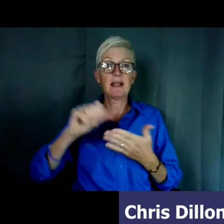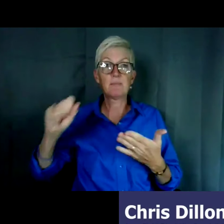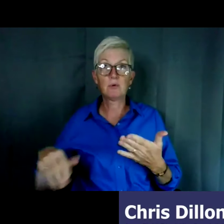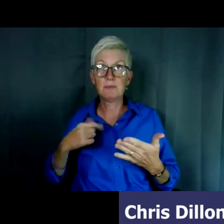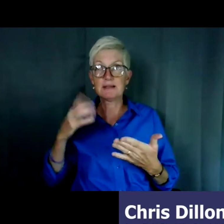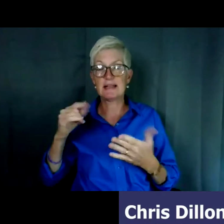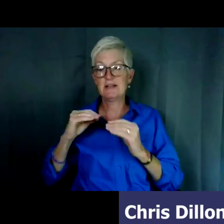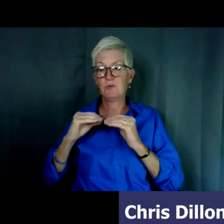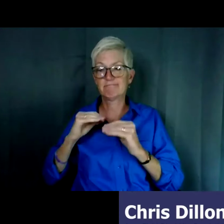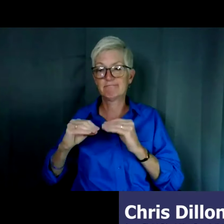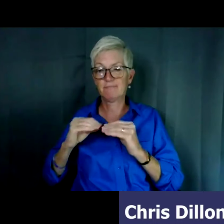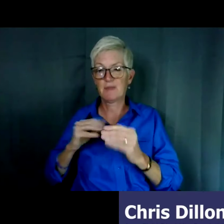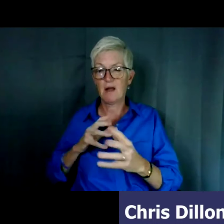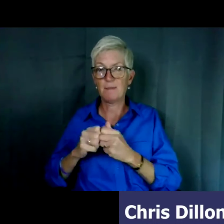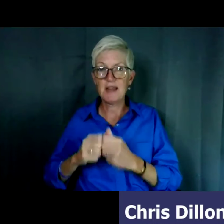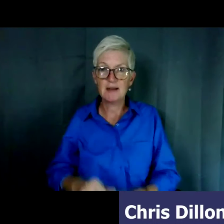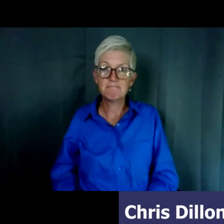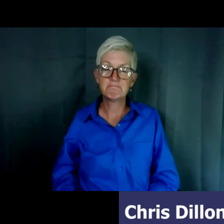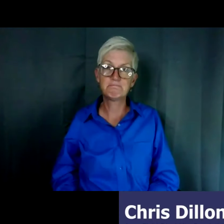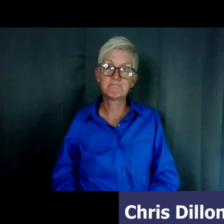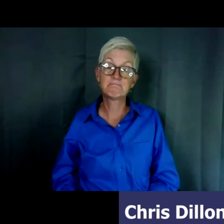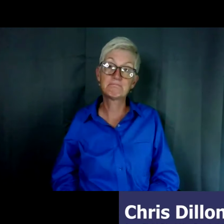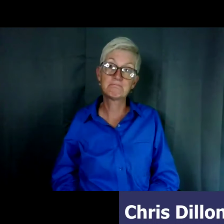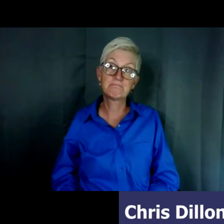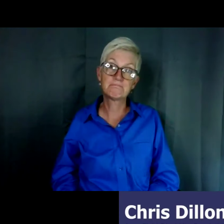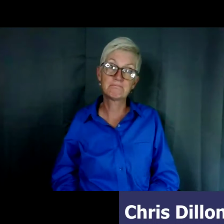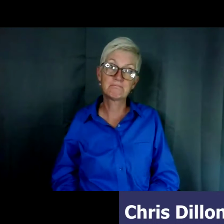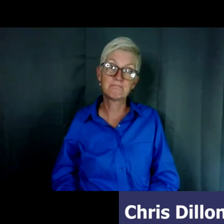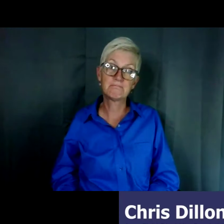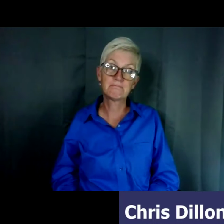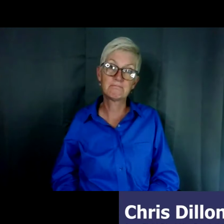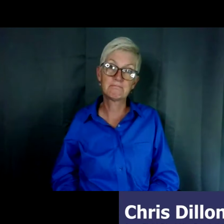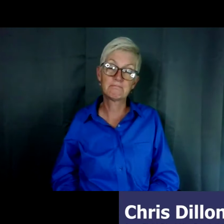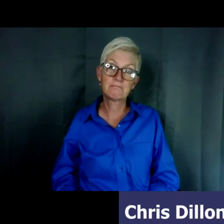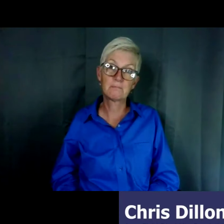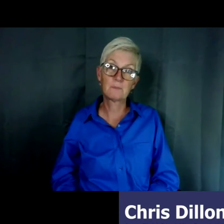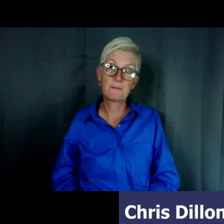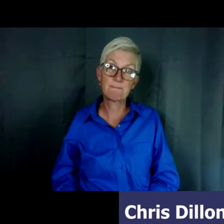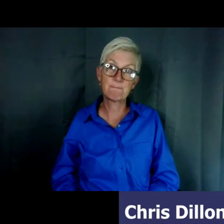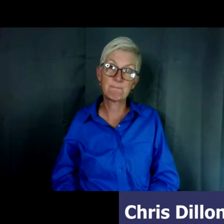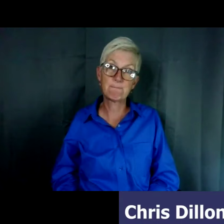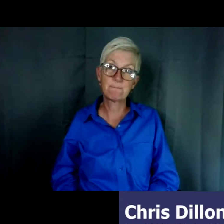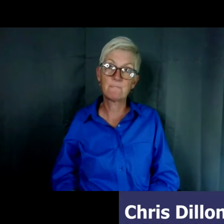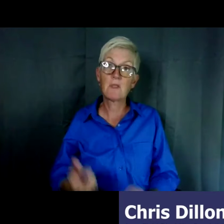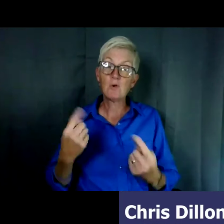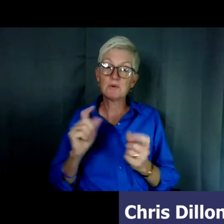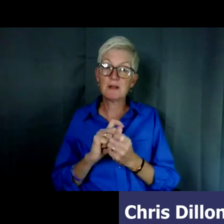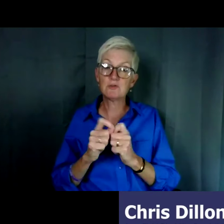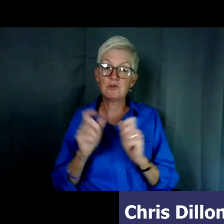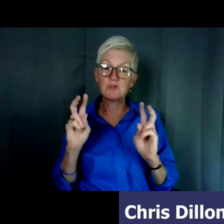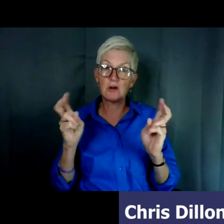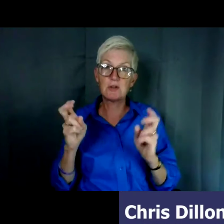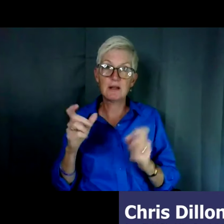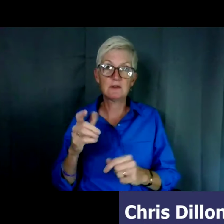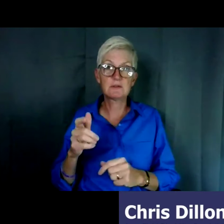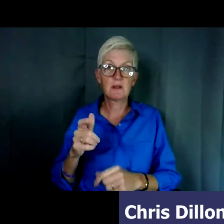updated. It is looking like now we're trying to get our titles changed from field disability